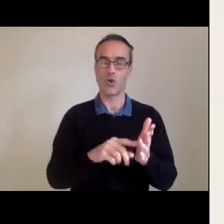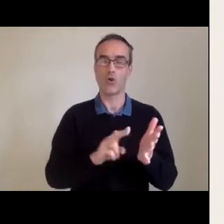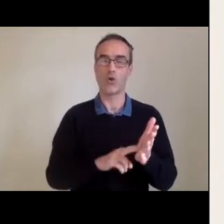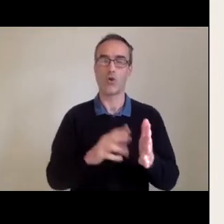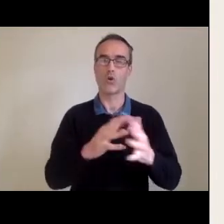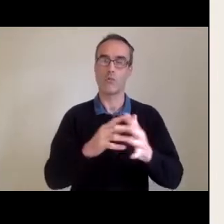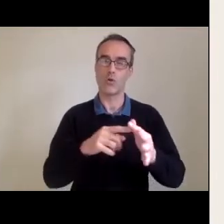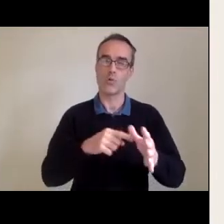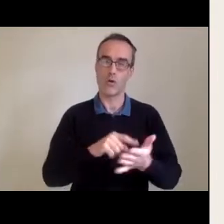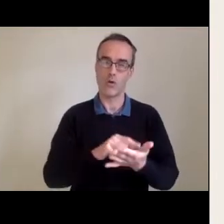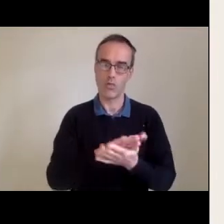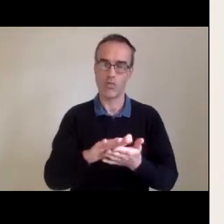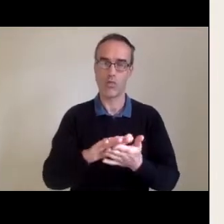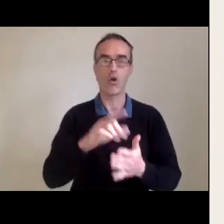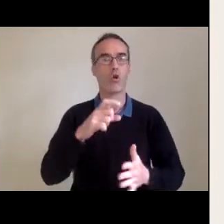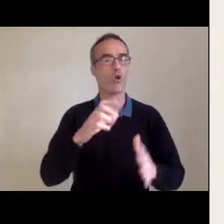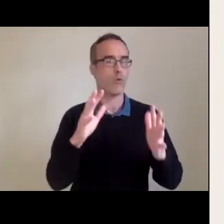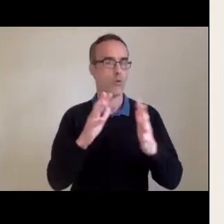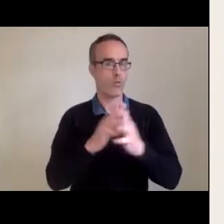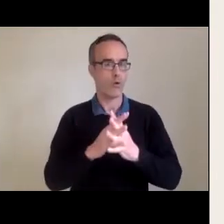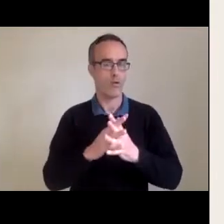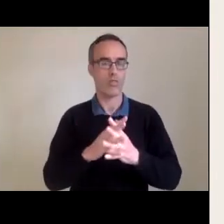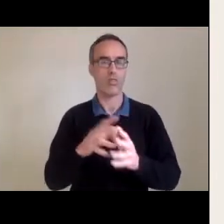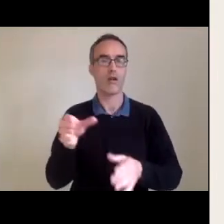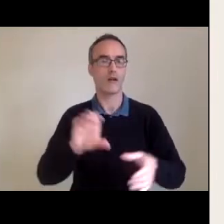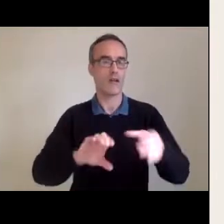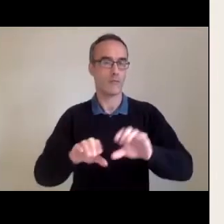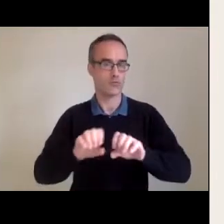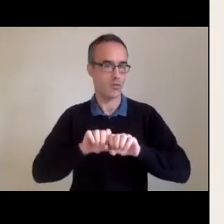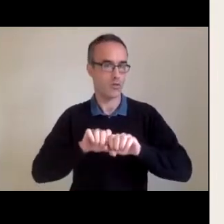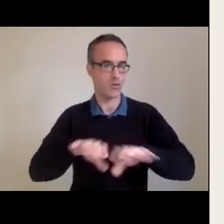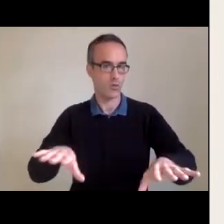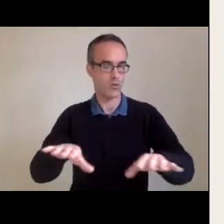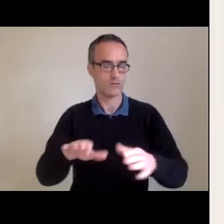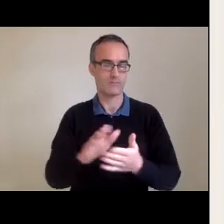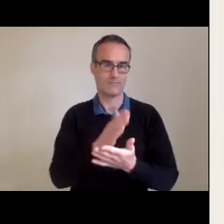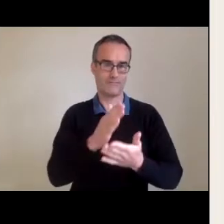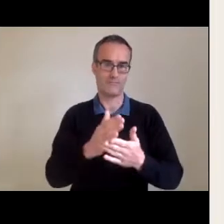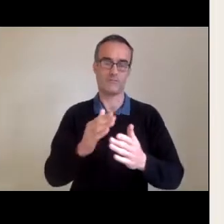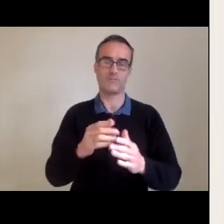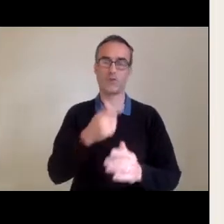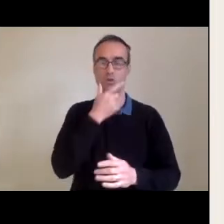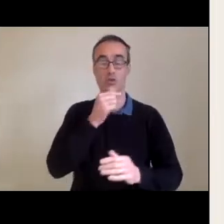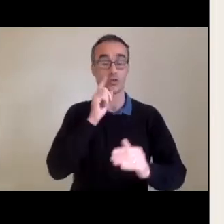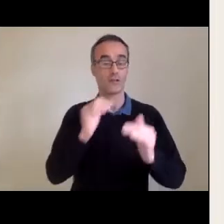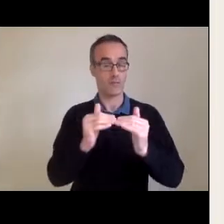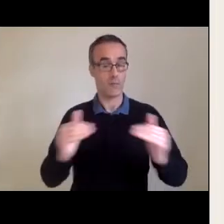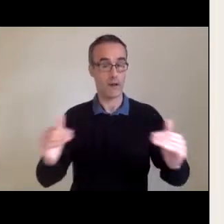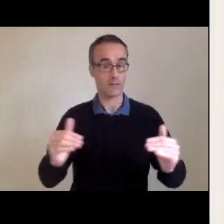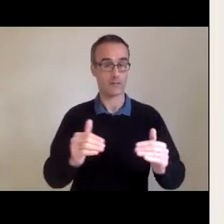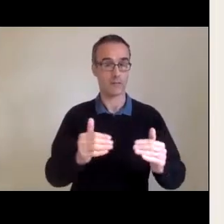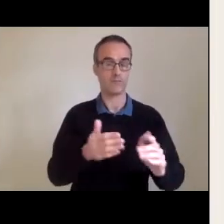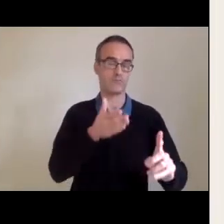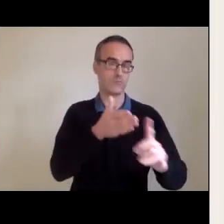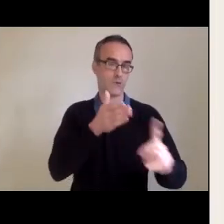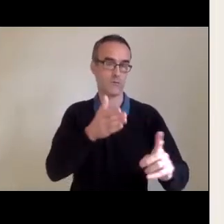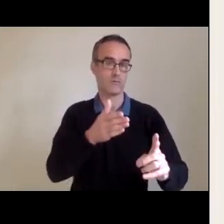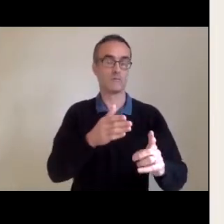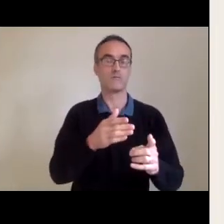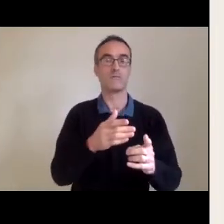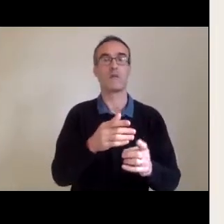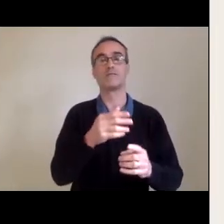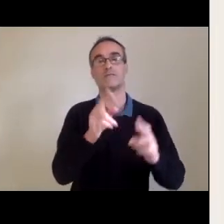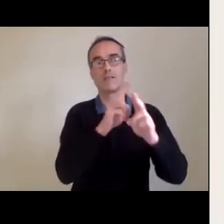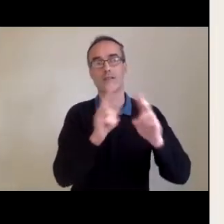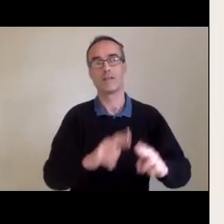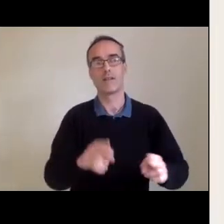discussion of addressing gender parity across the Commonwealth. To mark both International Women's Day and Commonwealth Day, we're going to